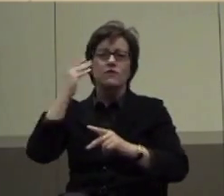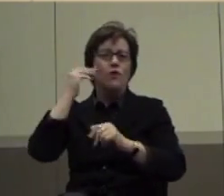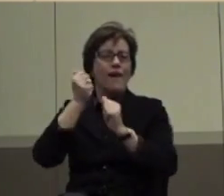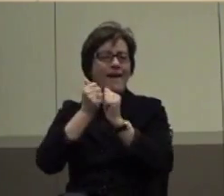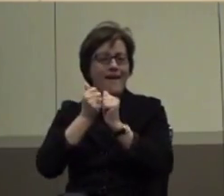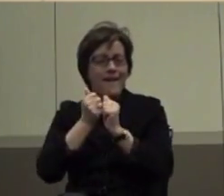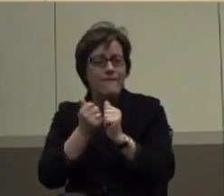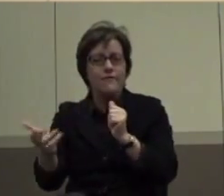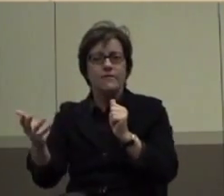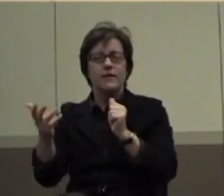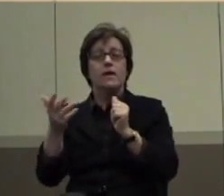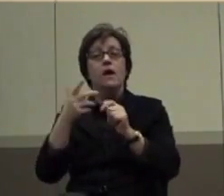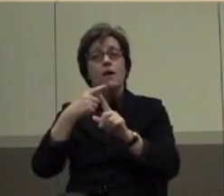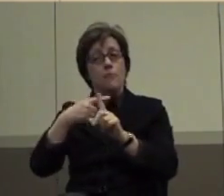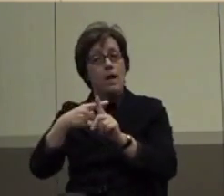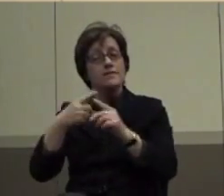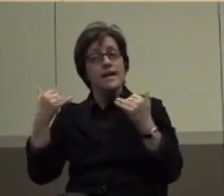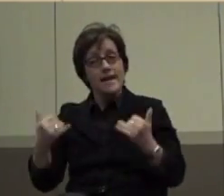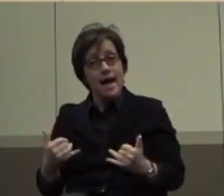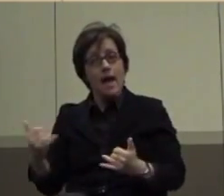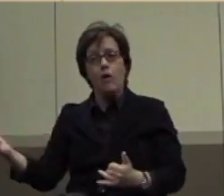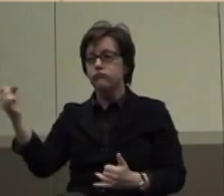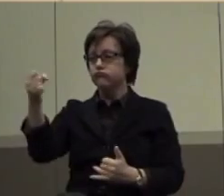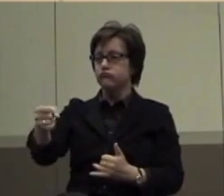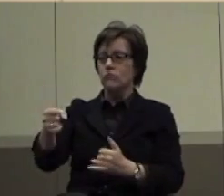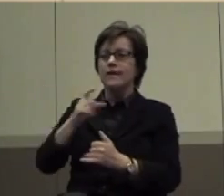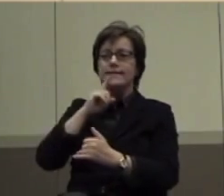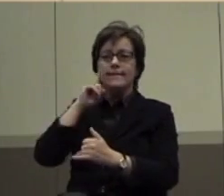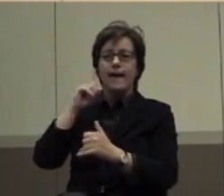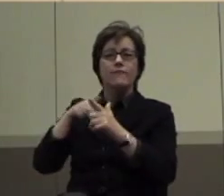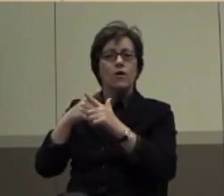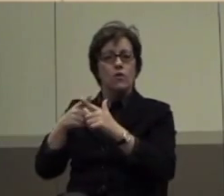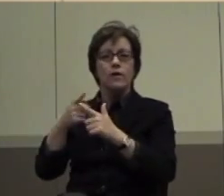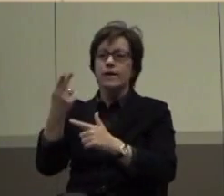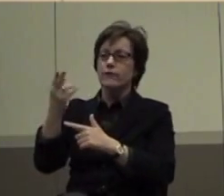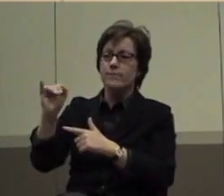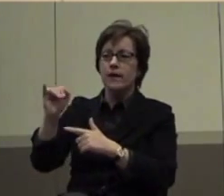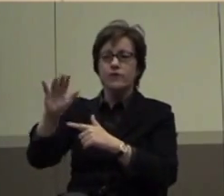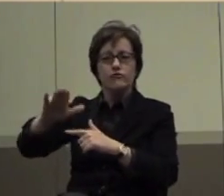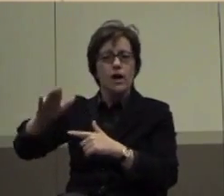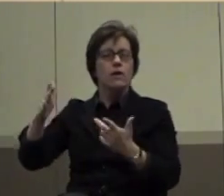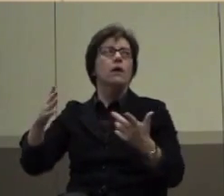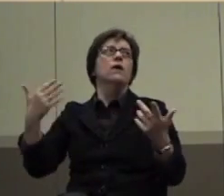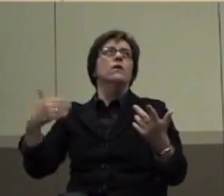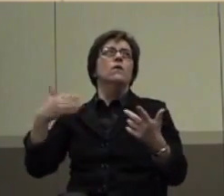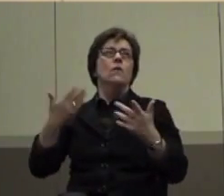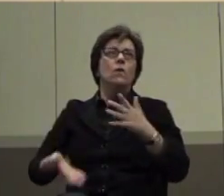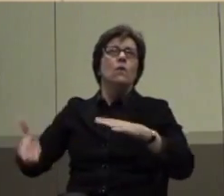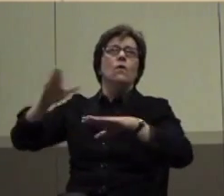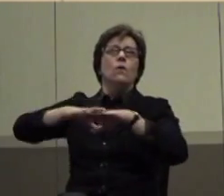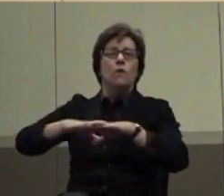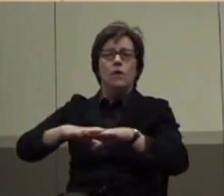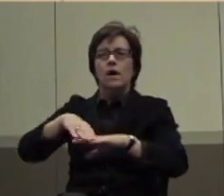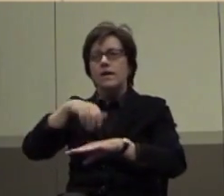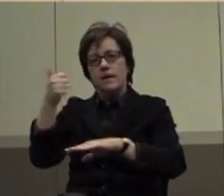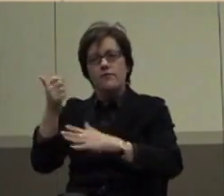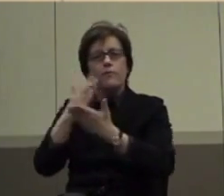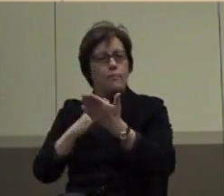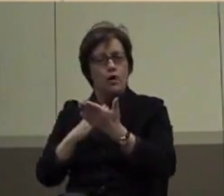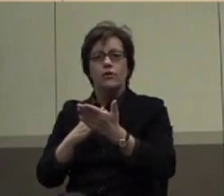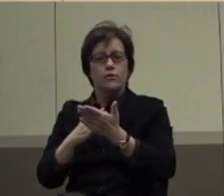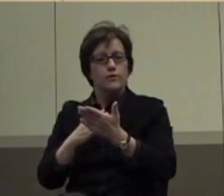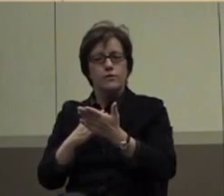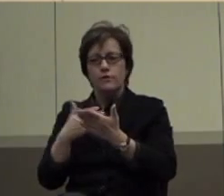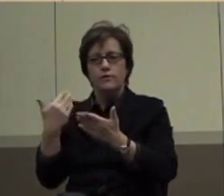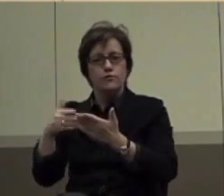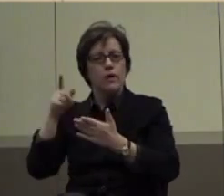that you've got a child who's deaf or has got a hearing impairment, and that throws a whole nother piece in the puzzle. And in most